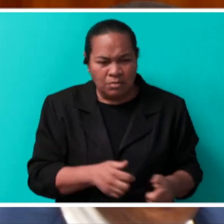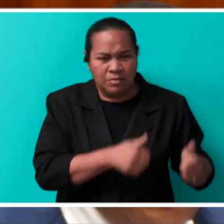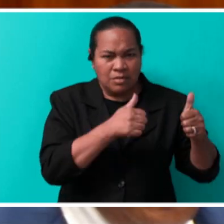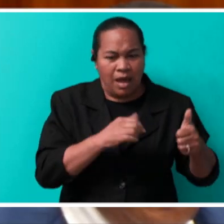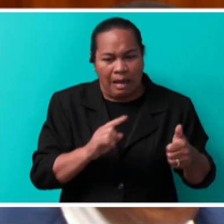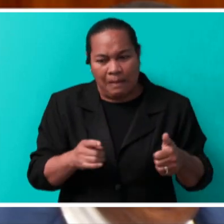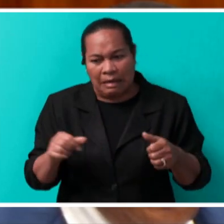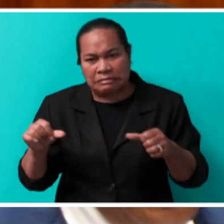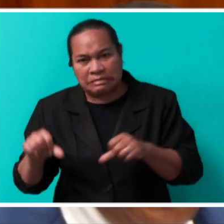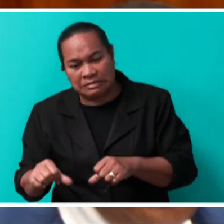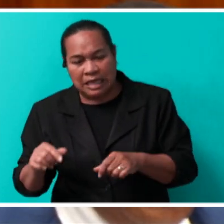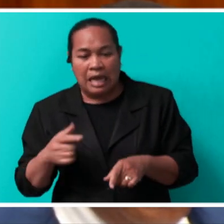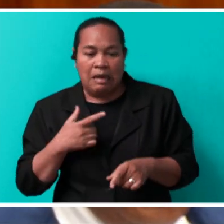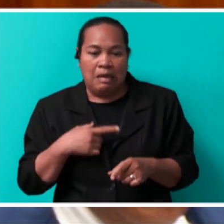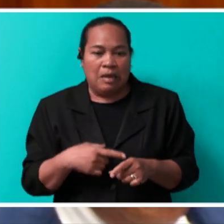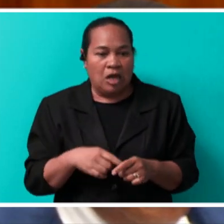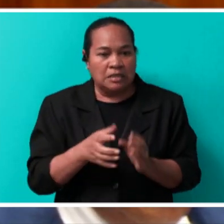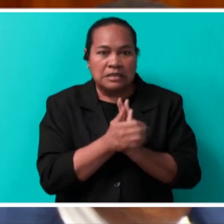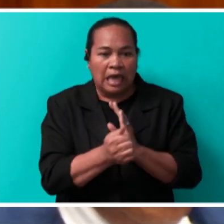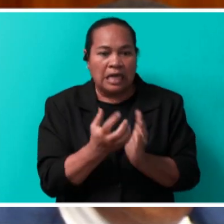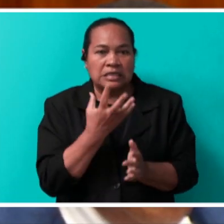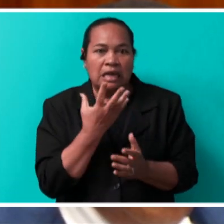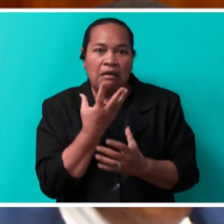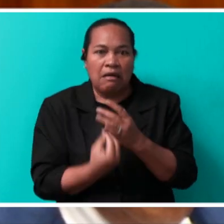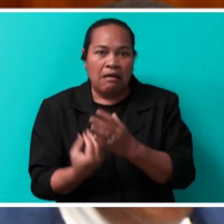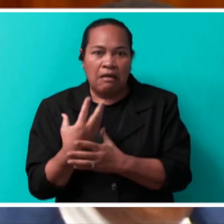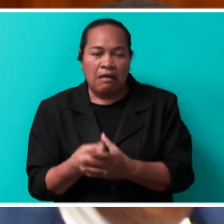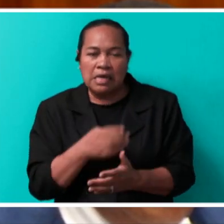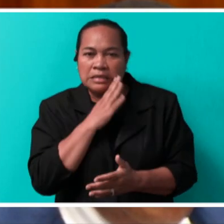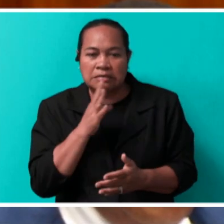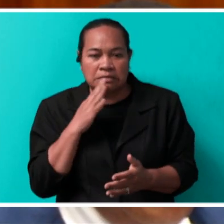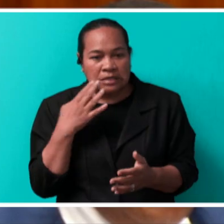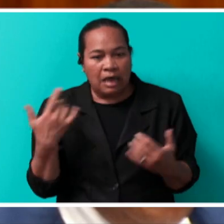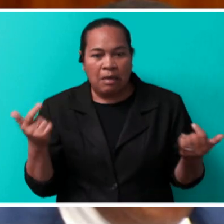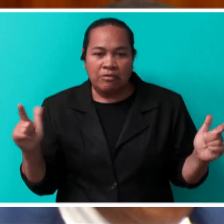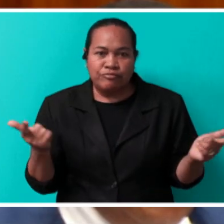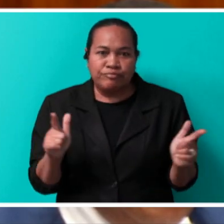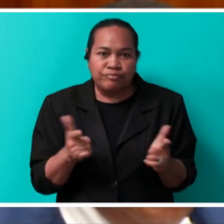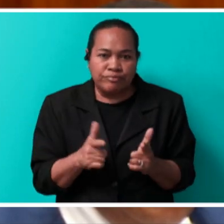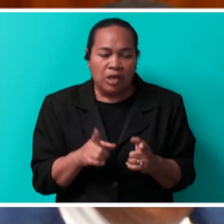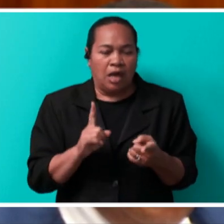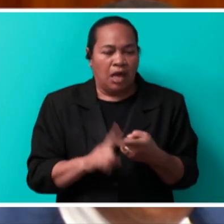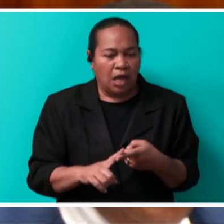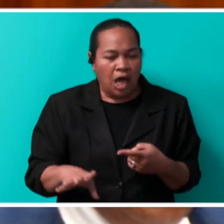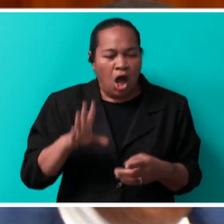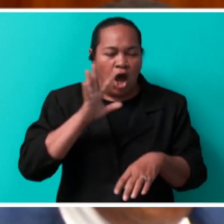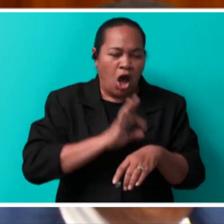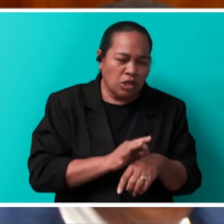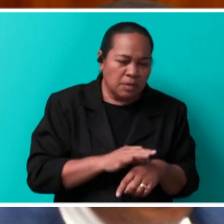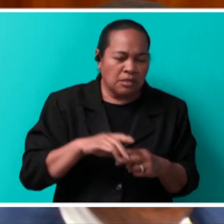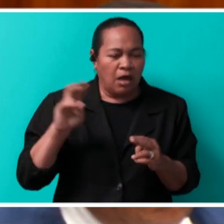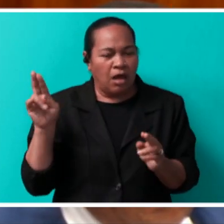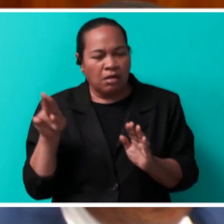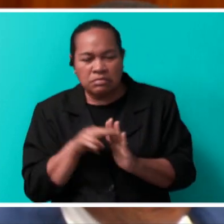immediate skills gaps across key sectors such as construction, engineering, healthcare, transportation, hospitality, and the list